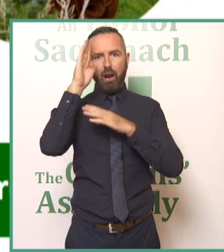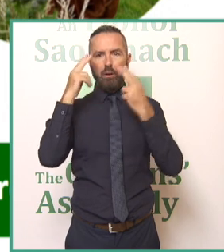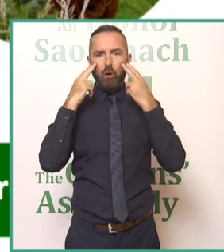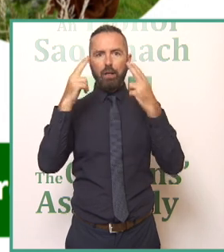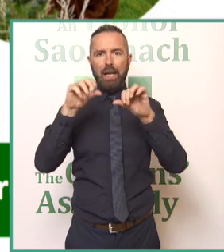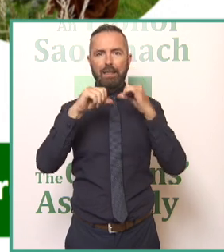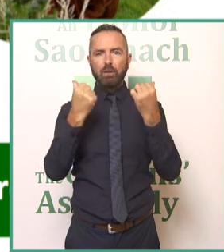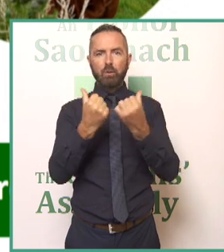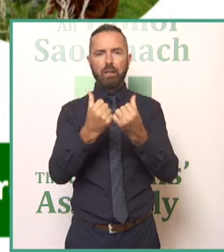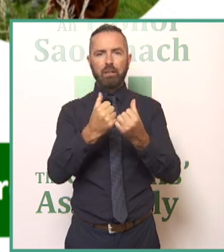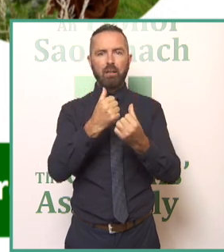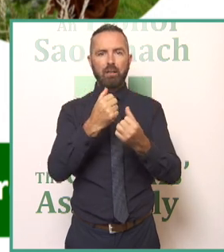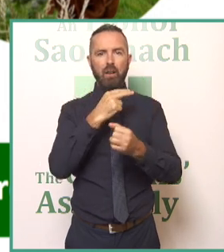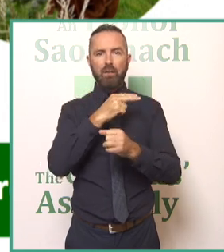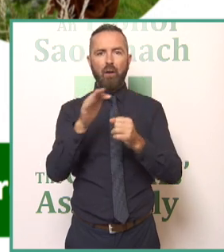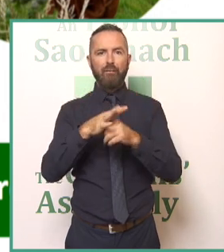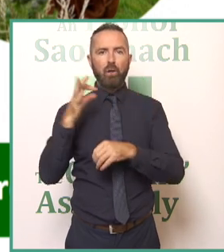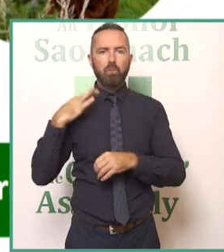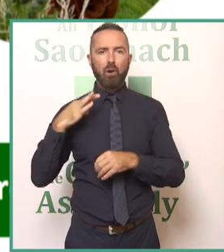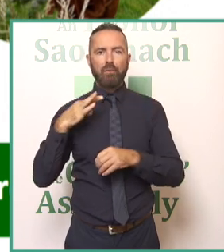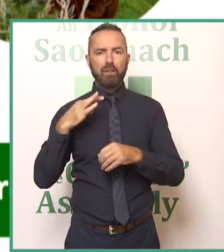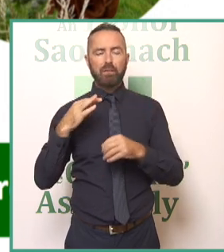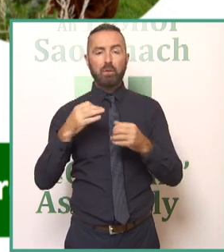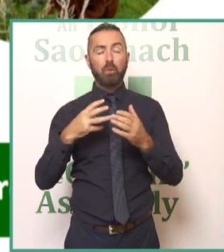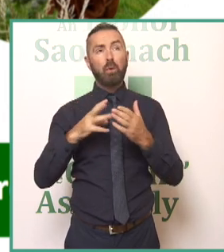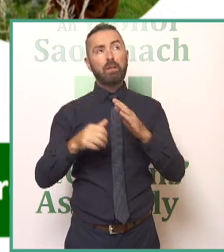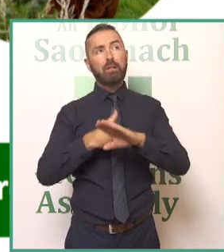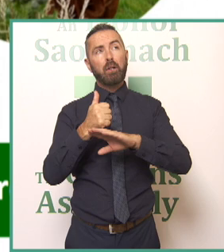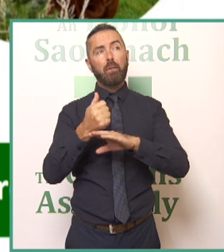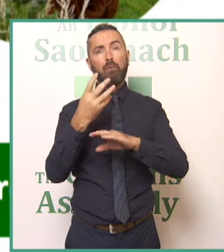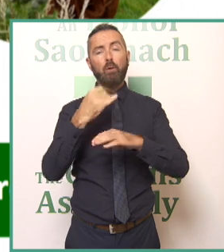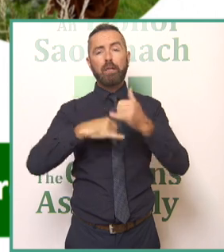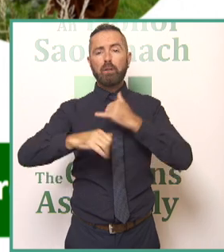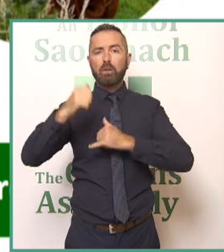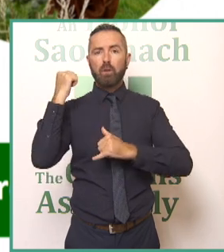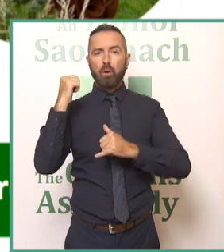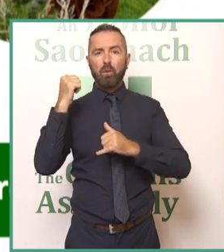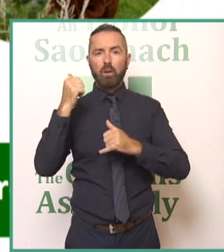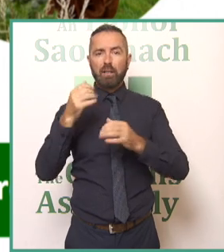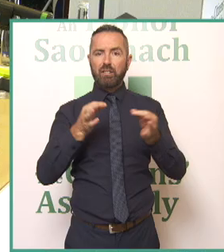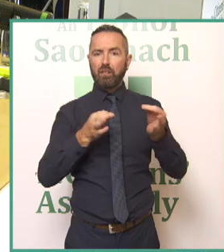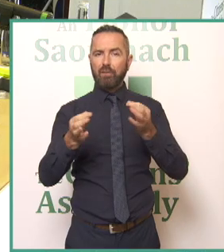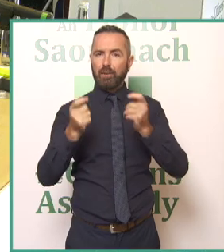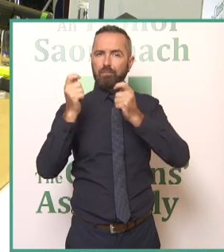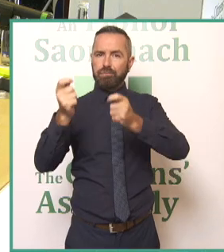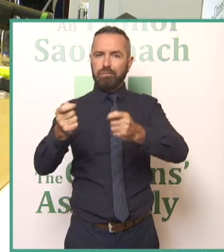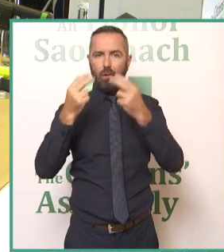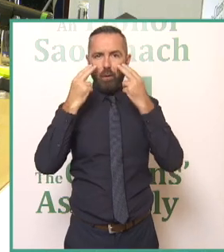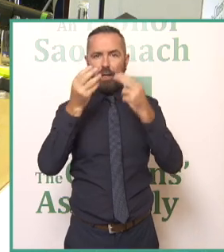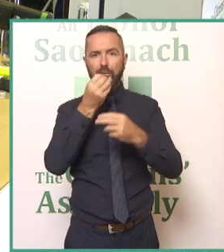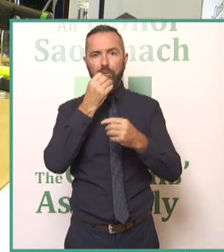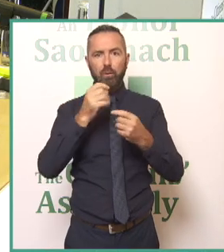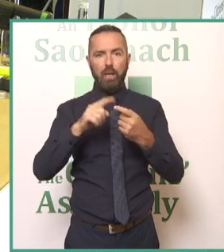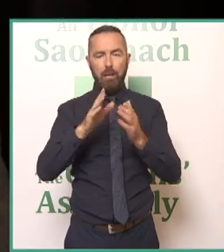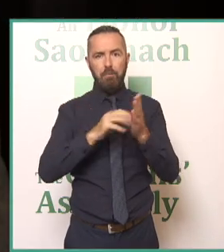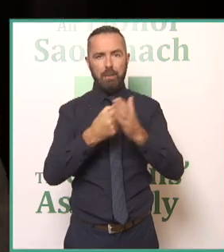non-profit in place for about 40 years, certifying organic food and farming businesses across the country, across